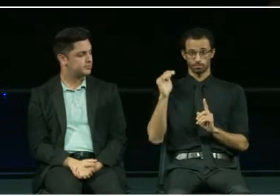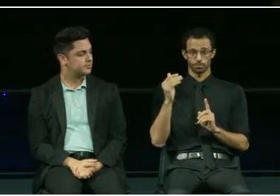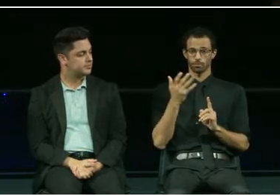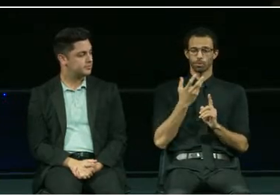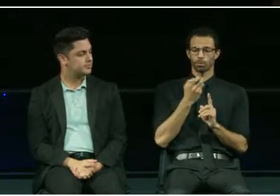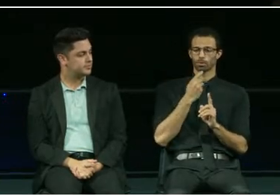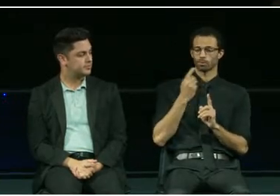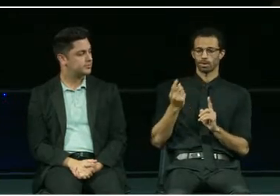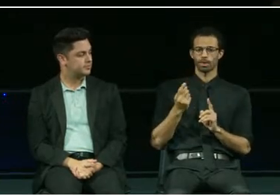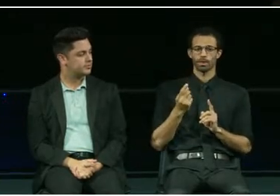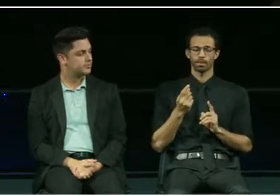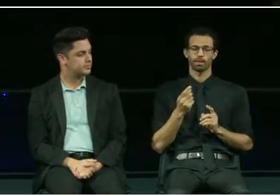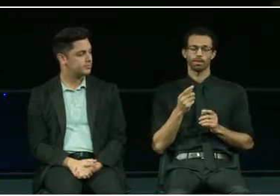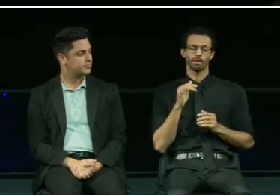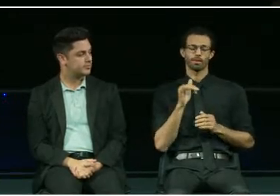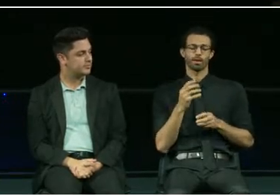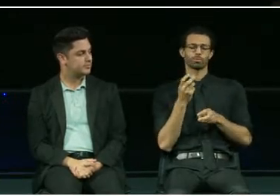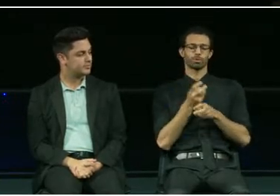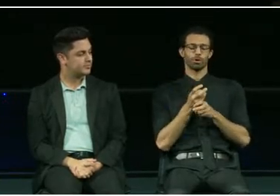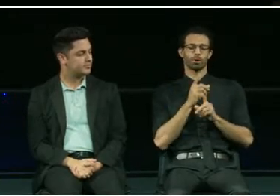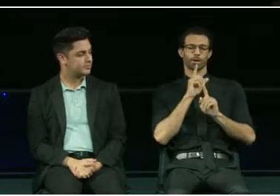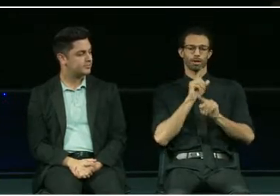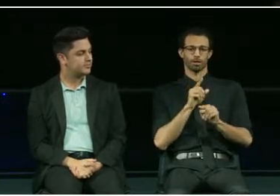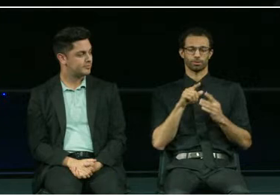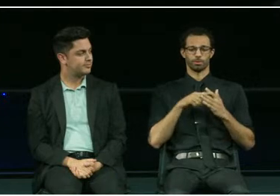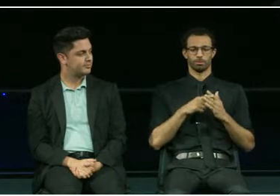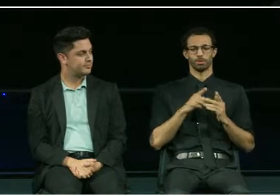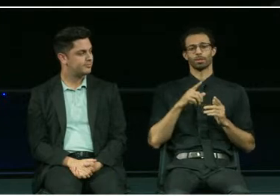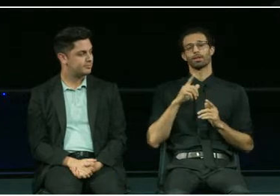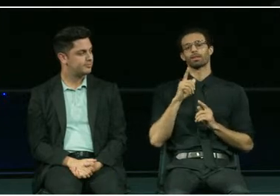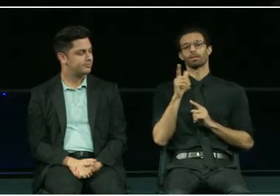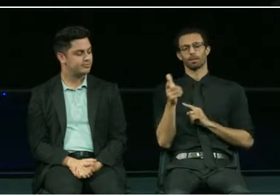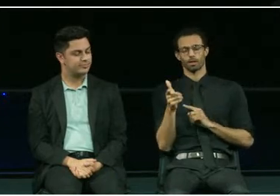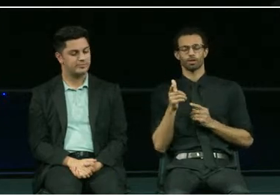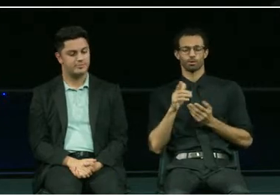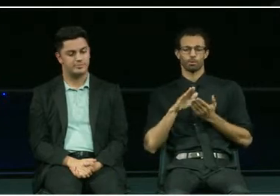more coherently as the film progresses.